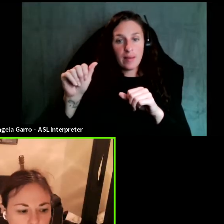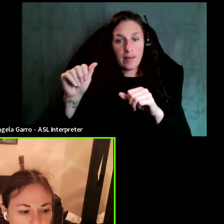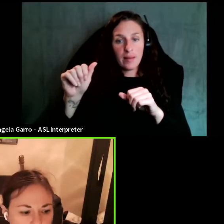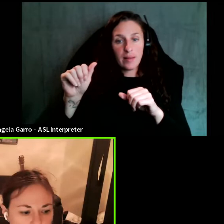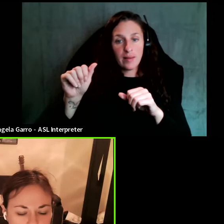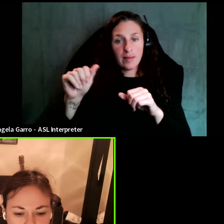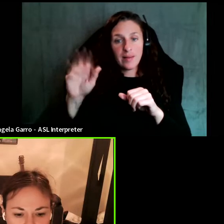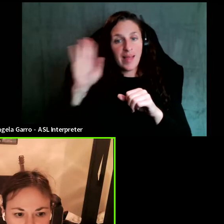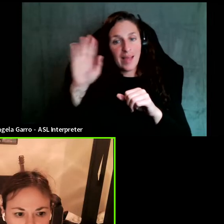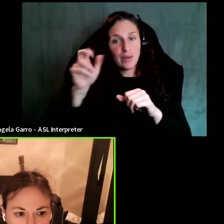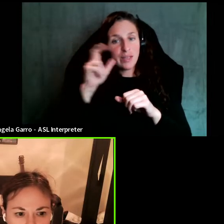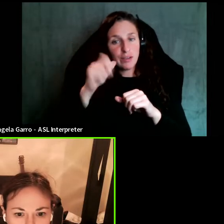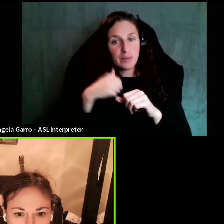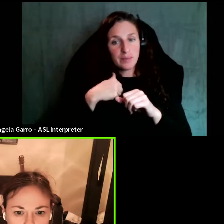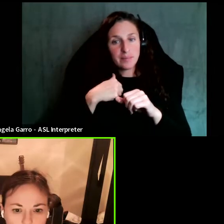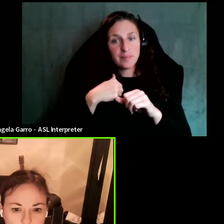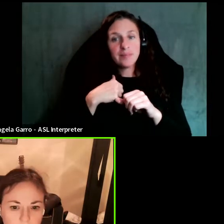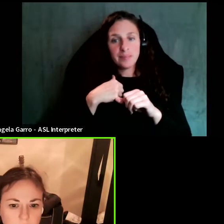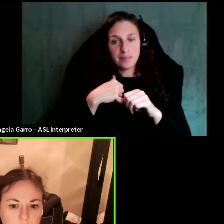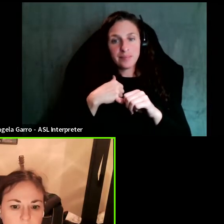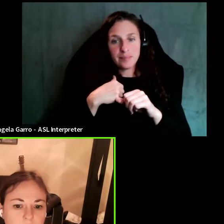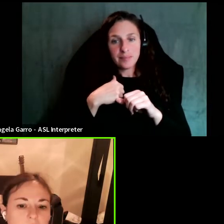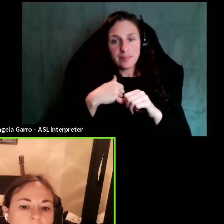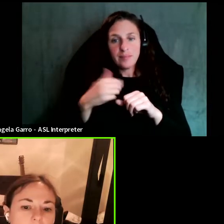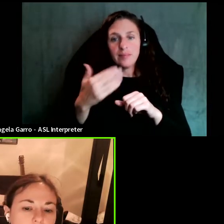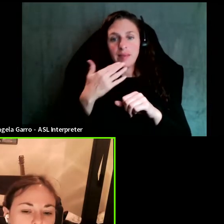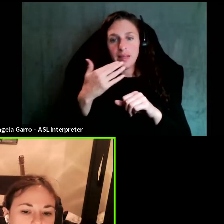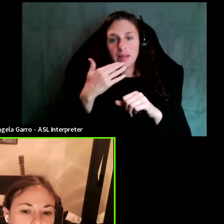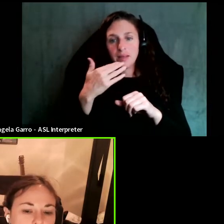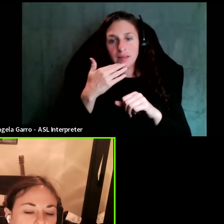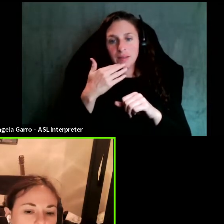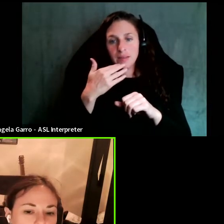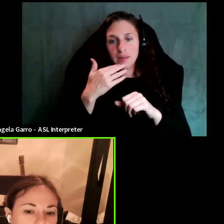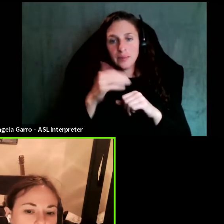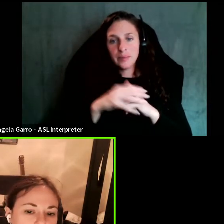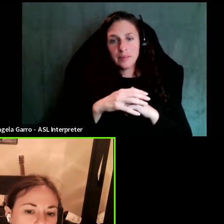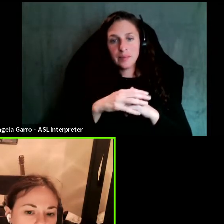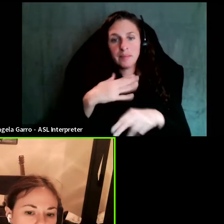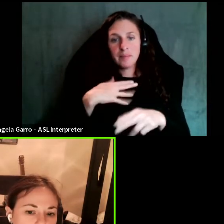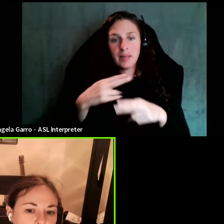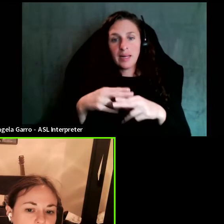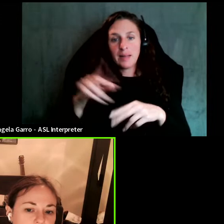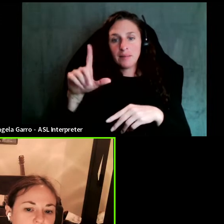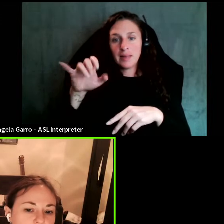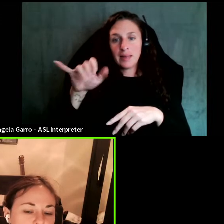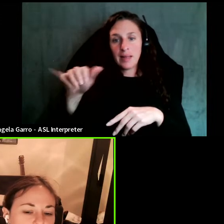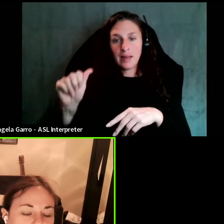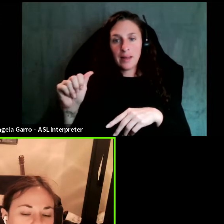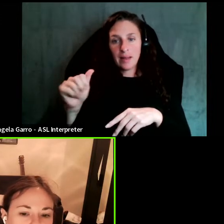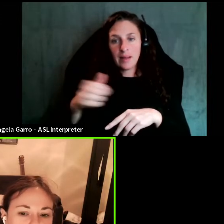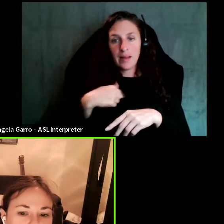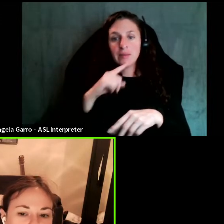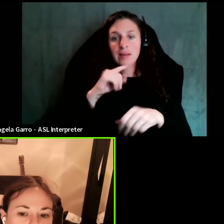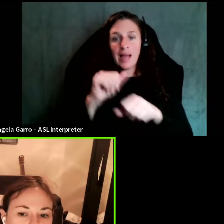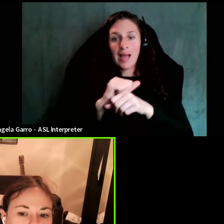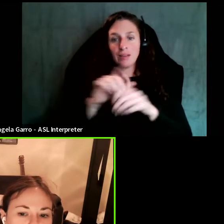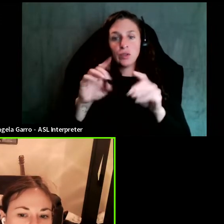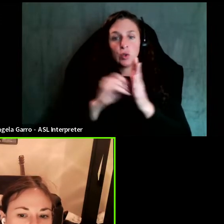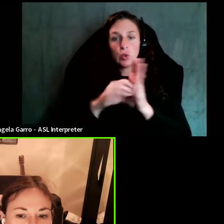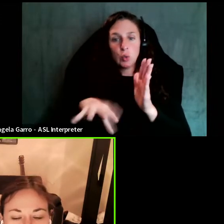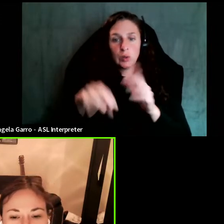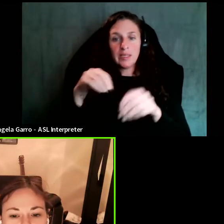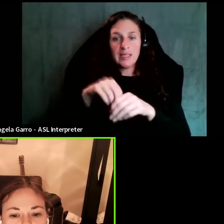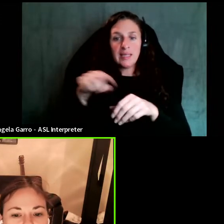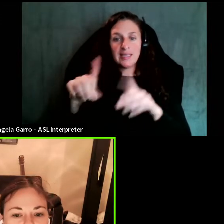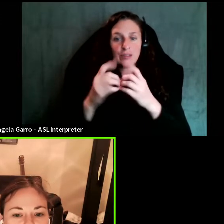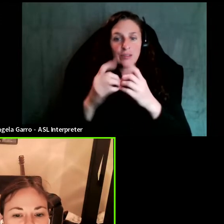Hi, can you hear me? Yes. Thank you. My name is Leah. I was actually a student in this district many years